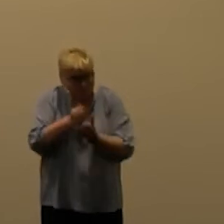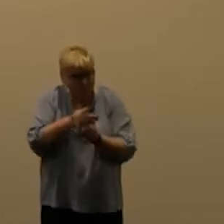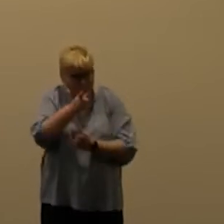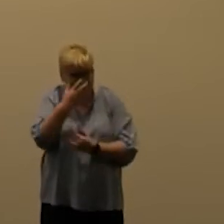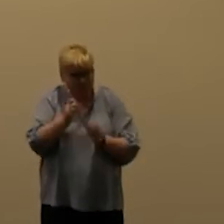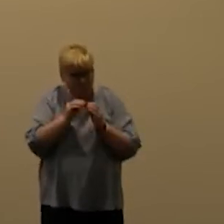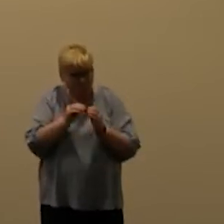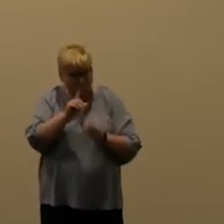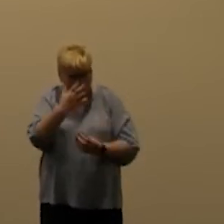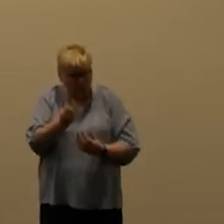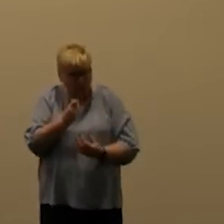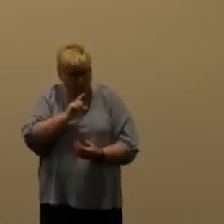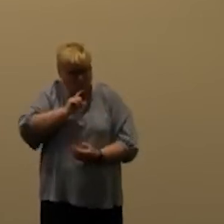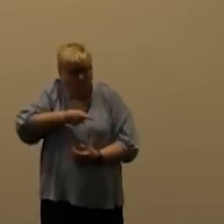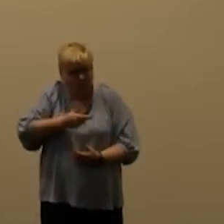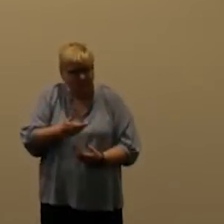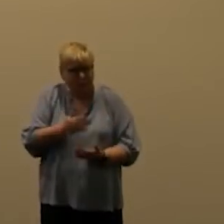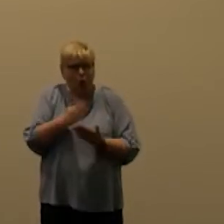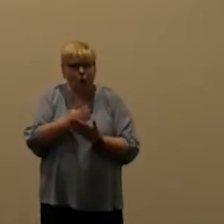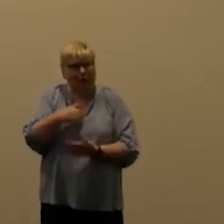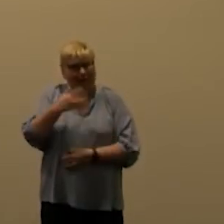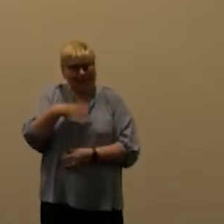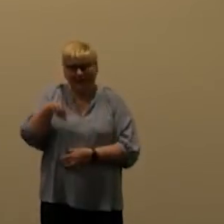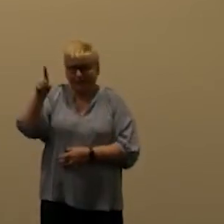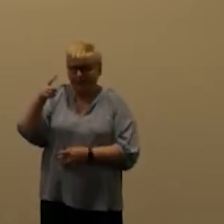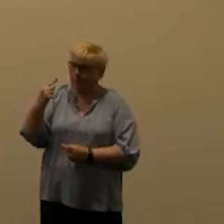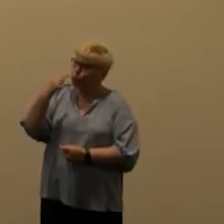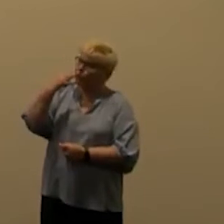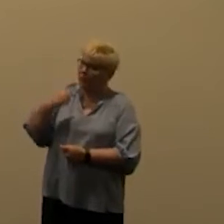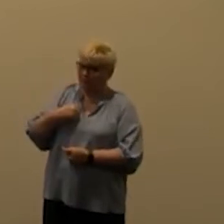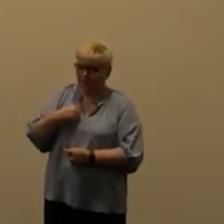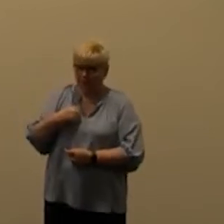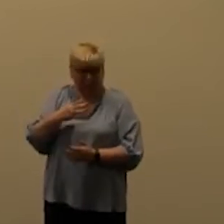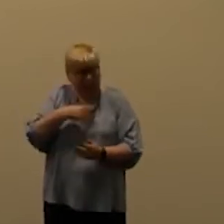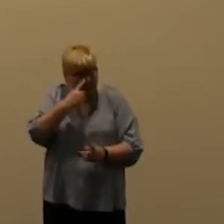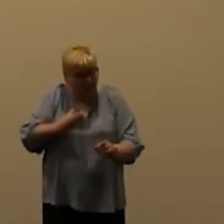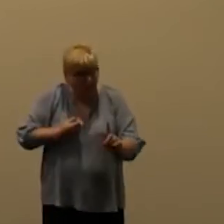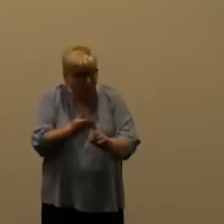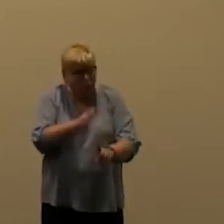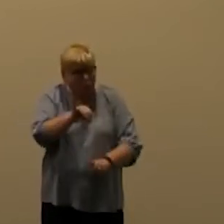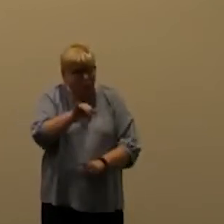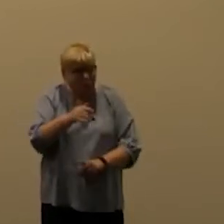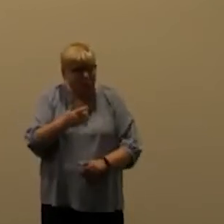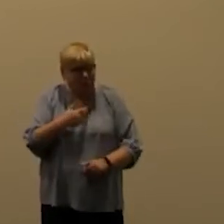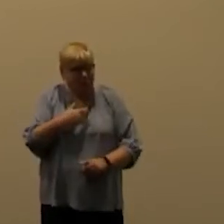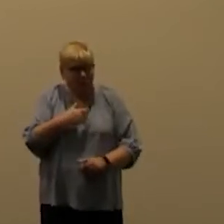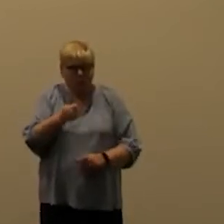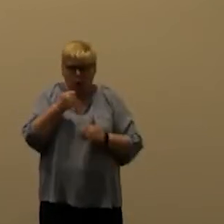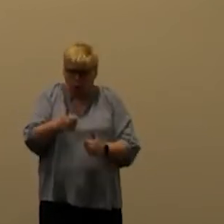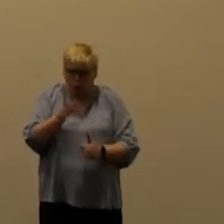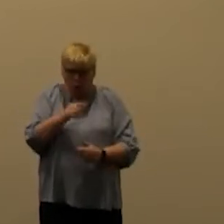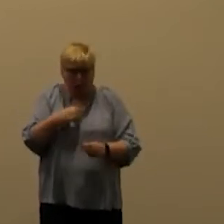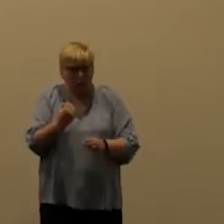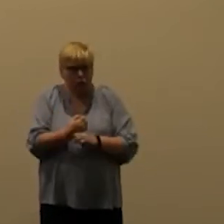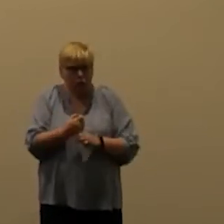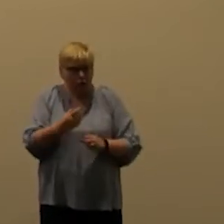worth here. And that was something I needed from him. And absolutely I can contribute. I know that I'm good at what I do, otherwise I